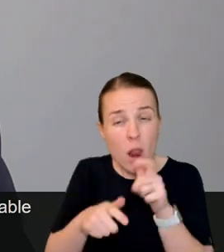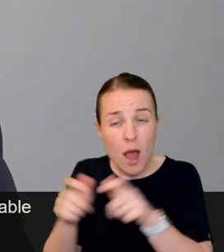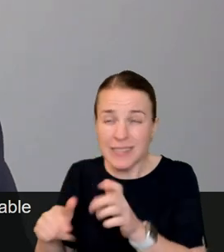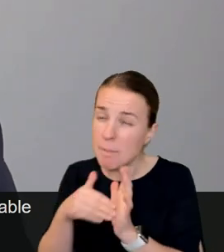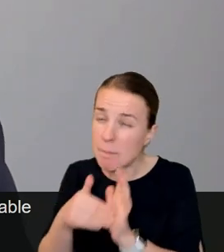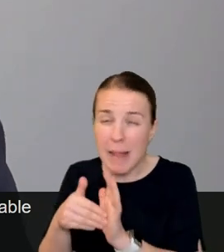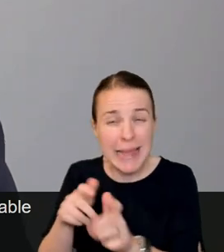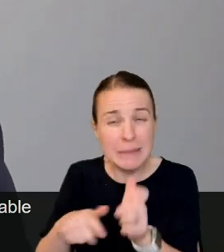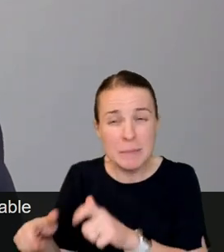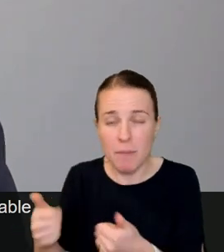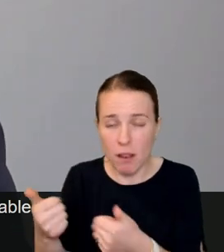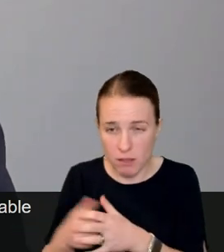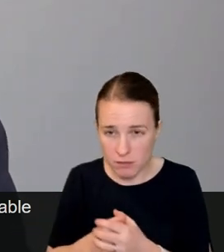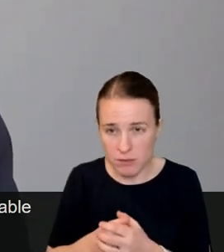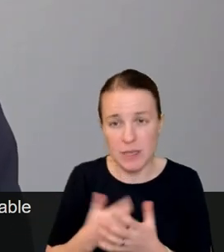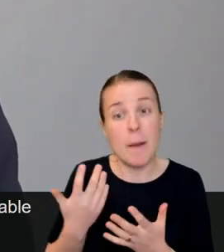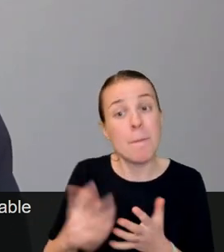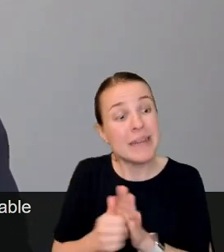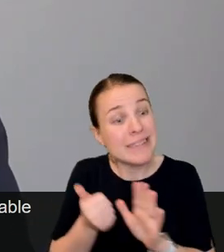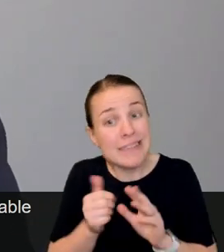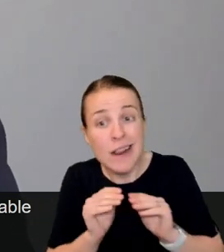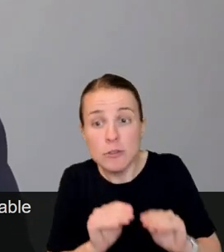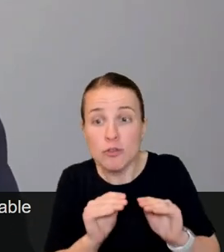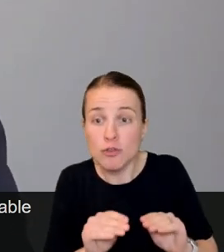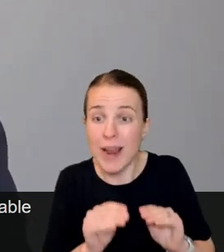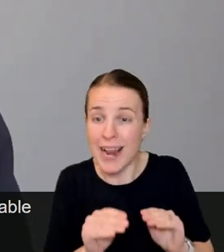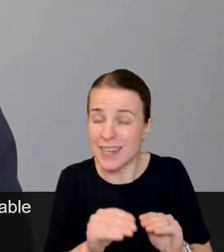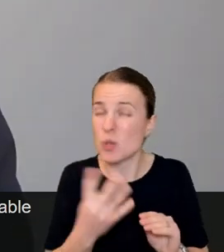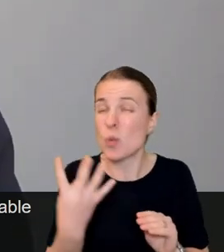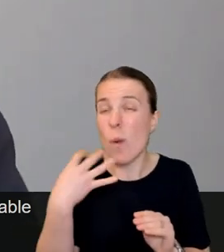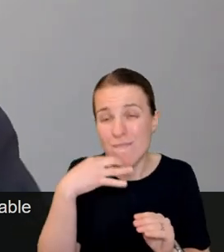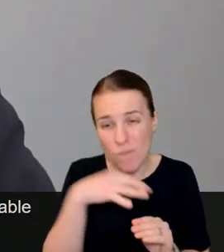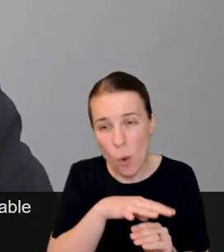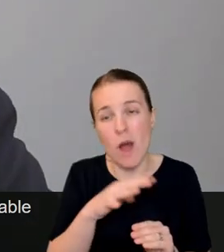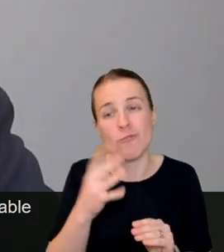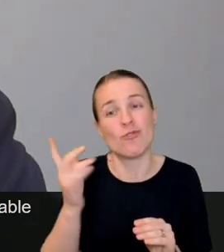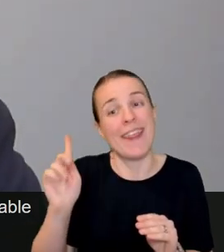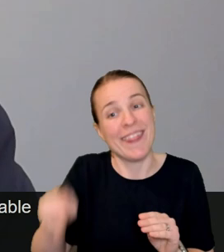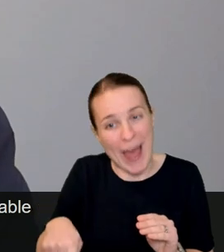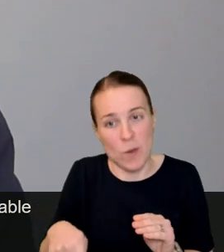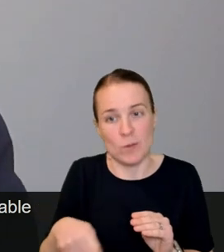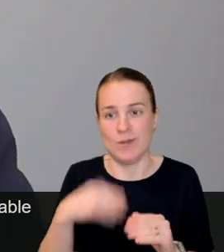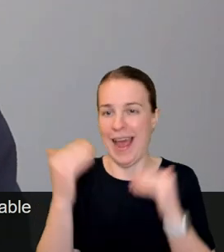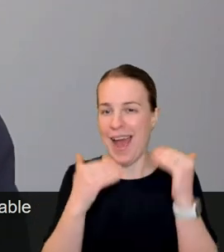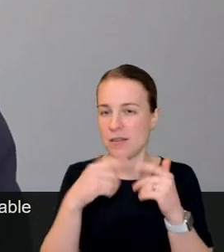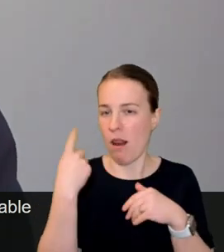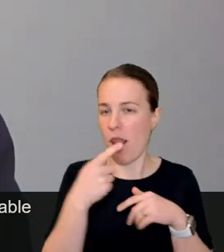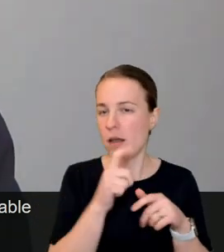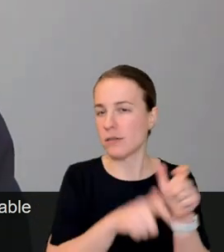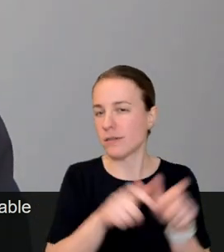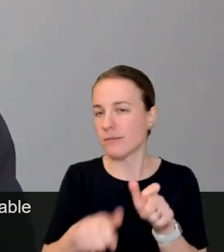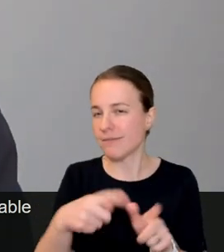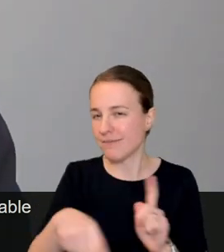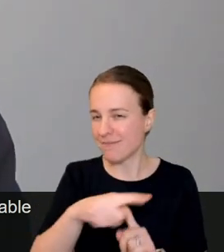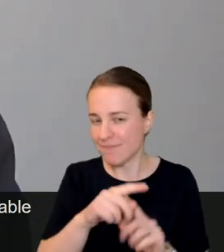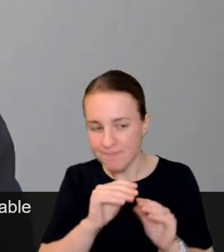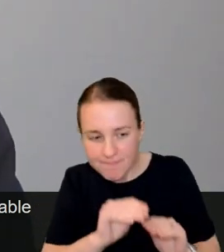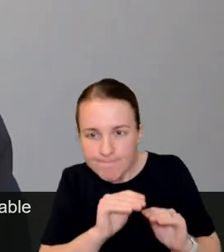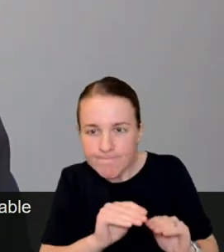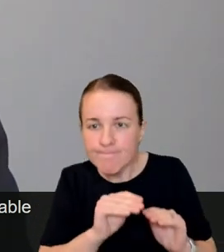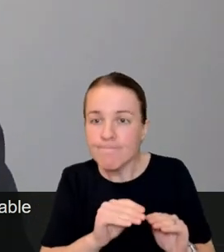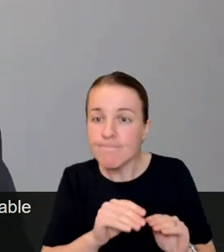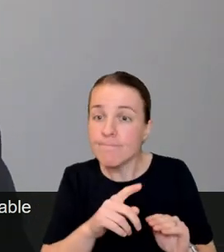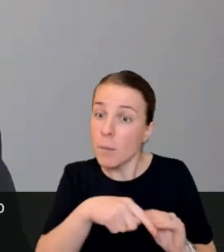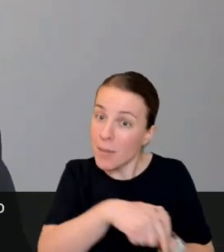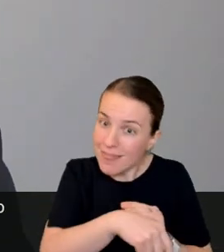to more than 400,000 adult Londoners to help equip them with the tools and qualifications they